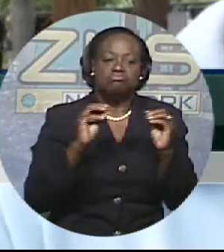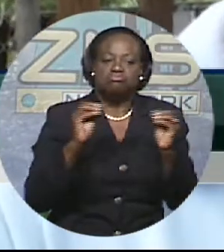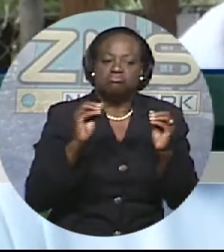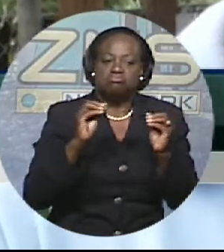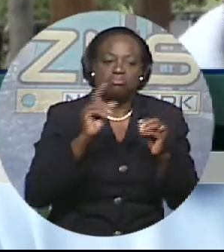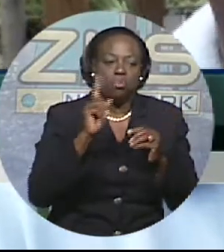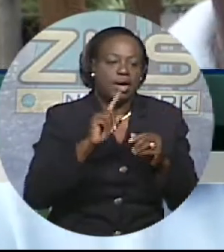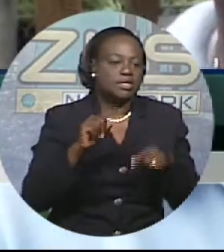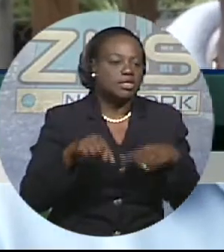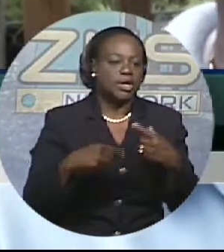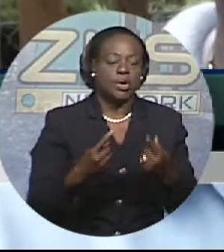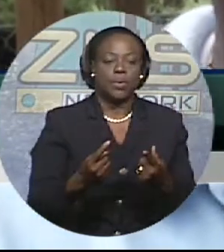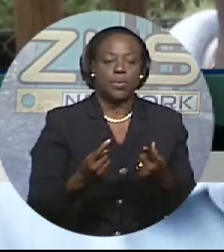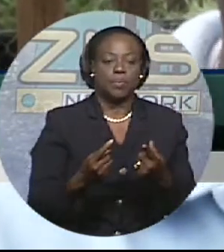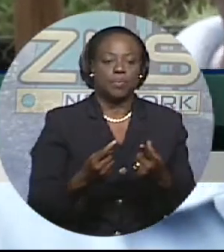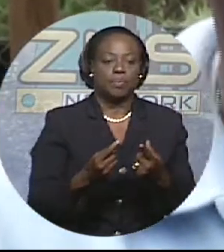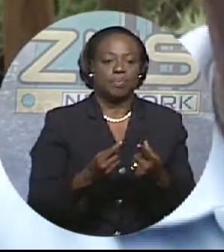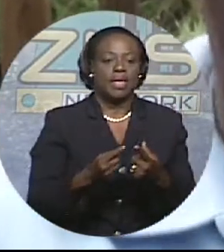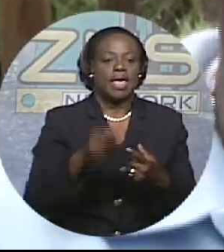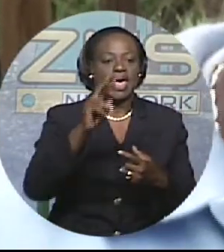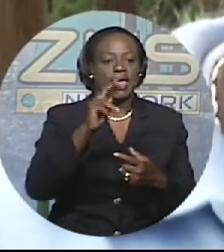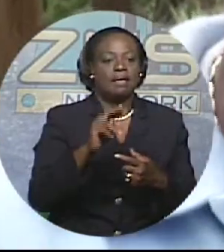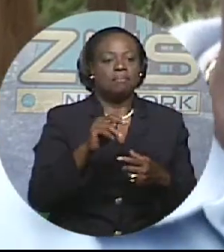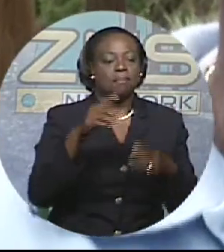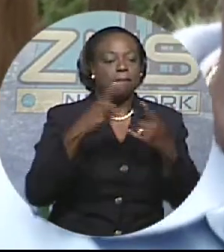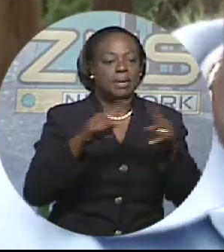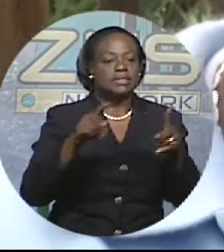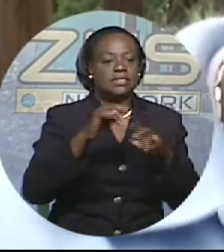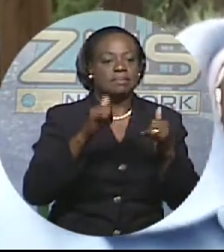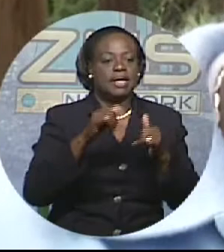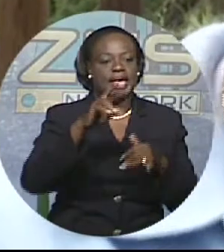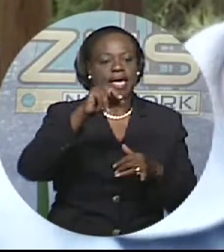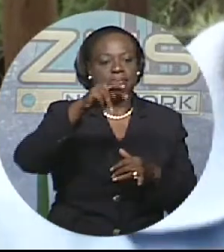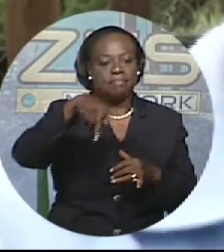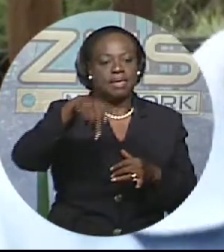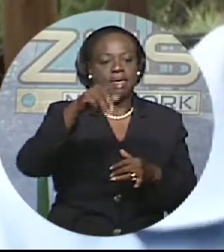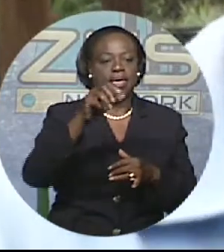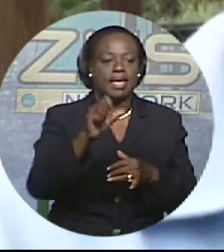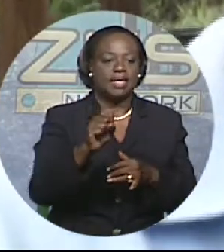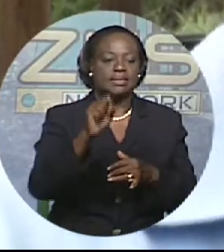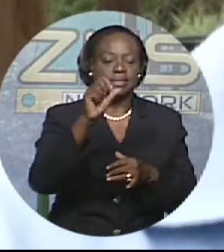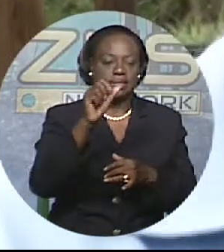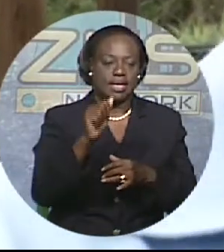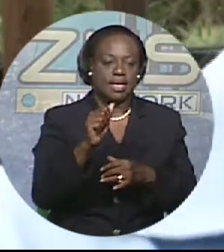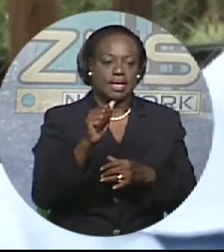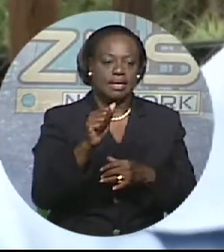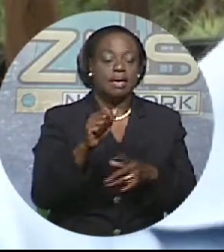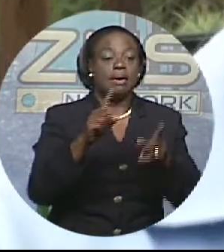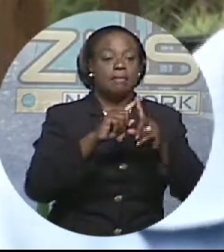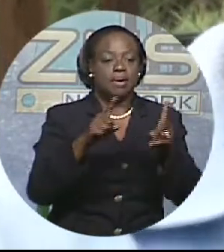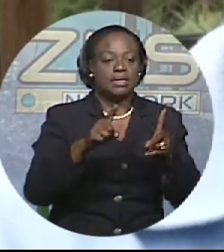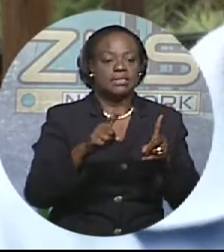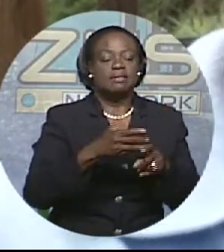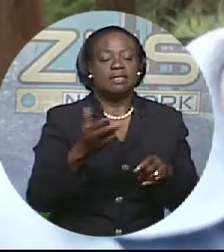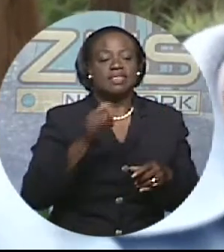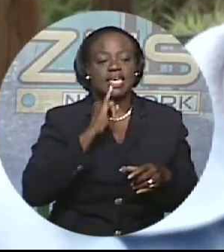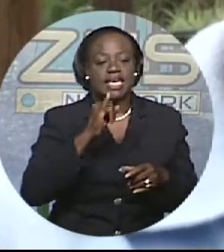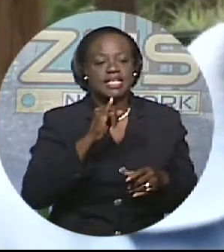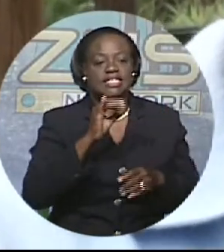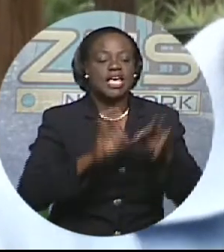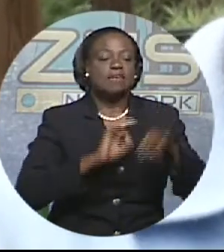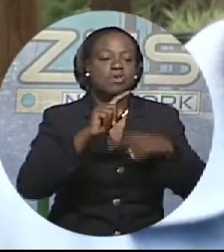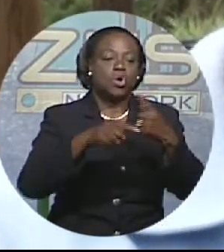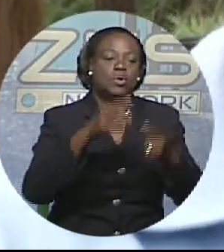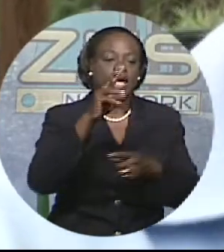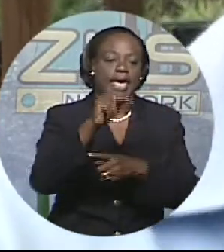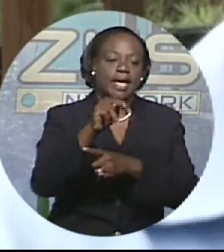girls who go off to school, they come back and they play in NPSA. He hasn't bought on to it as yet. But the thing is that if you go down to